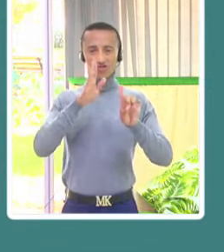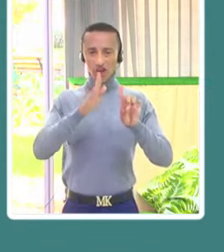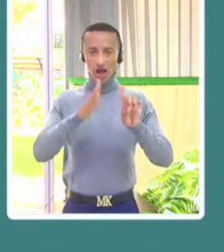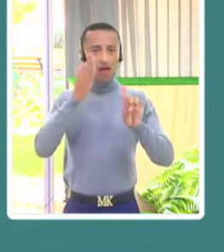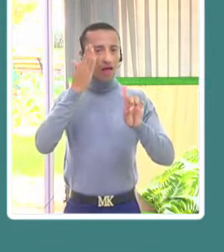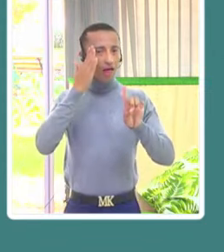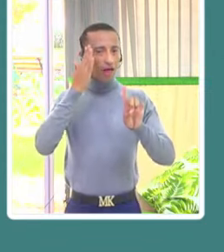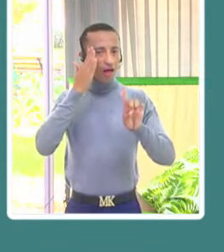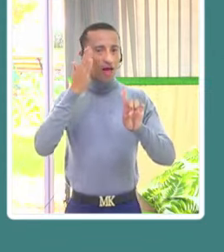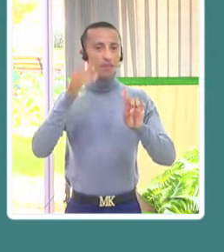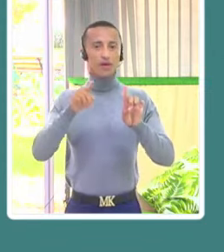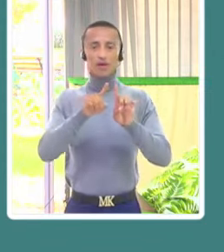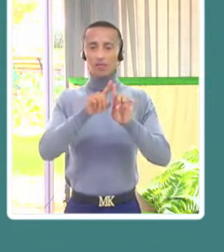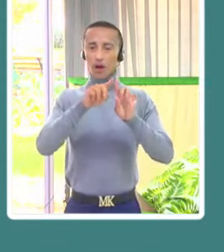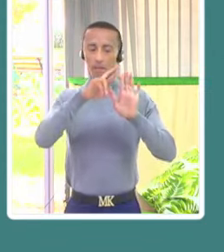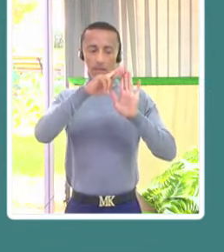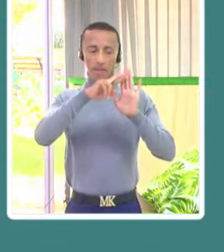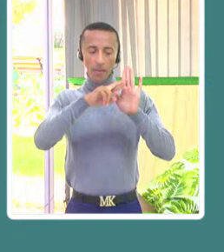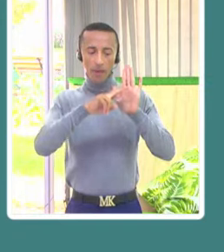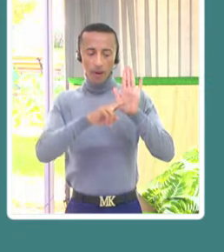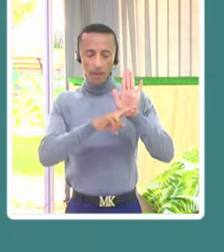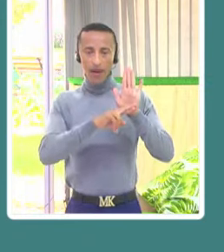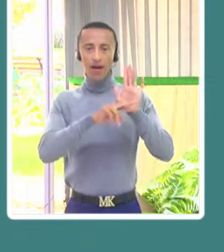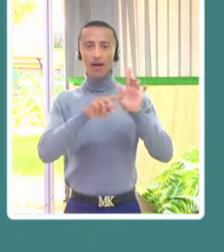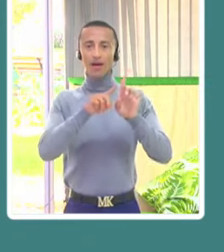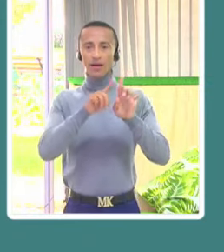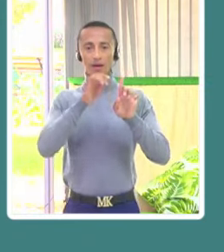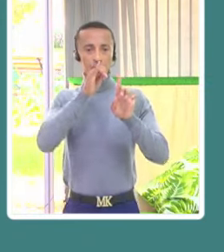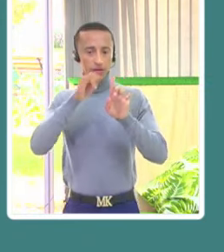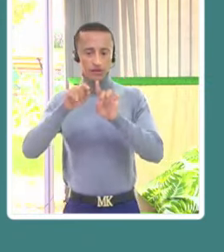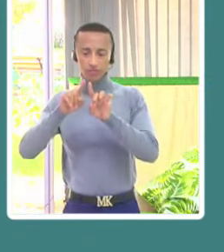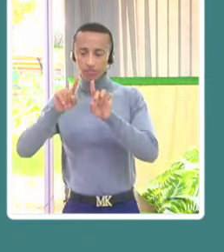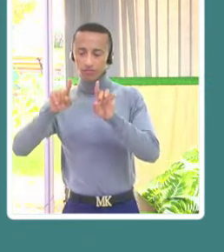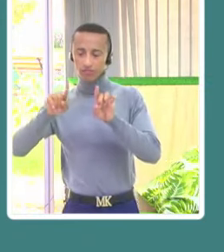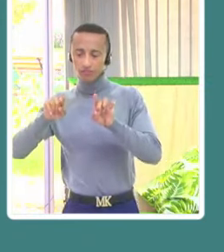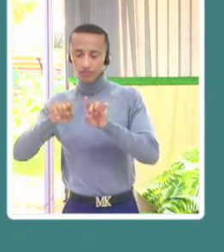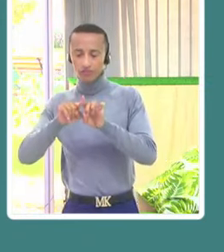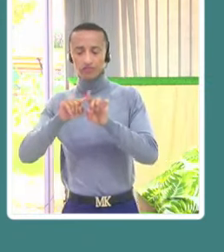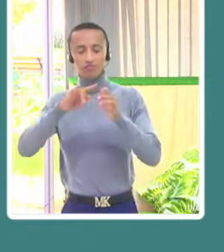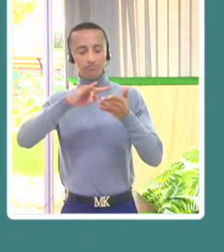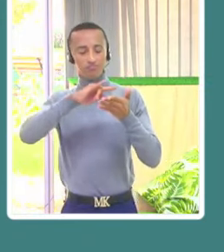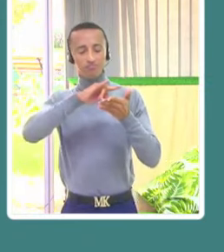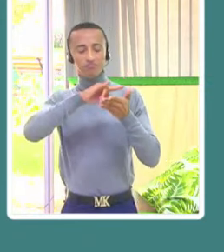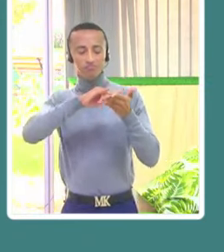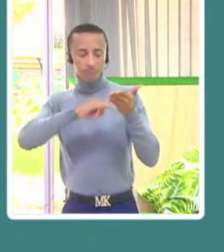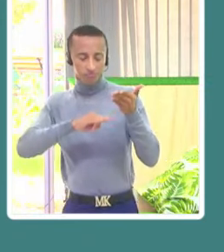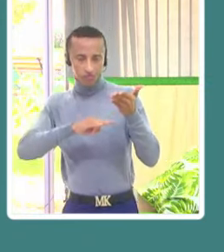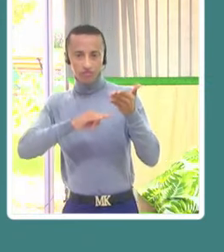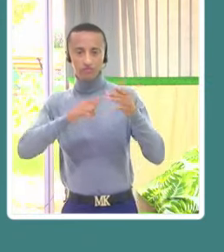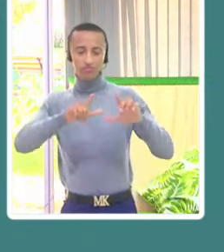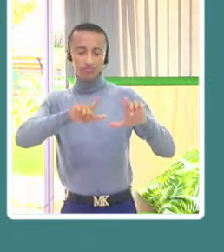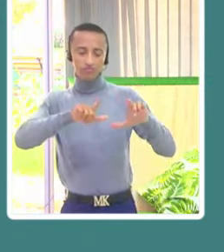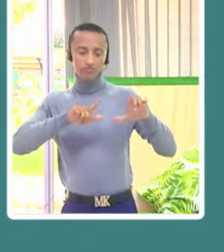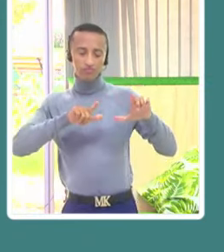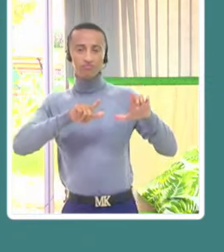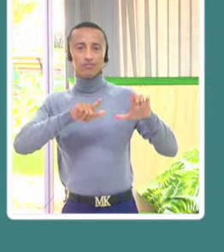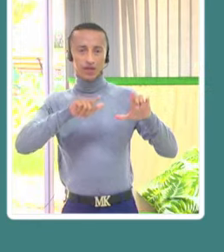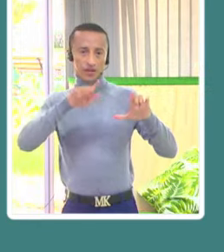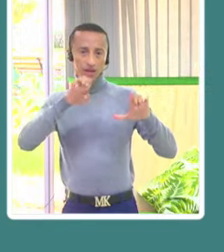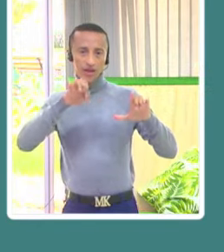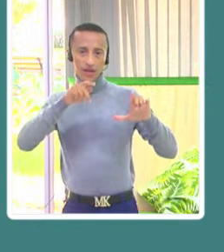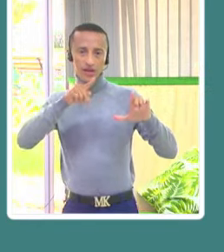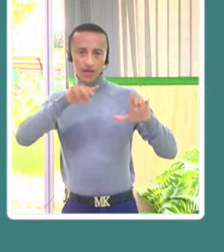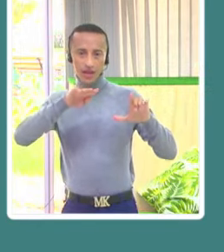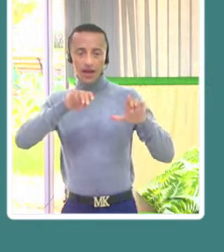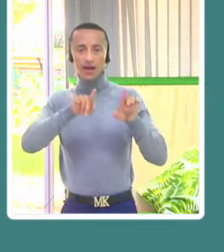A certificate that you issue from an app, digitally signed, is a digital credential. A bank account is a digital credential.